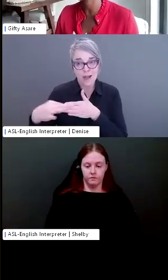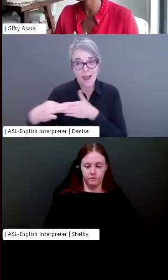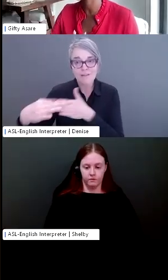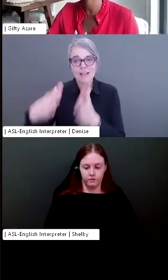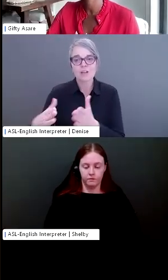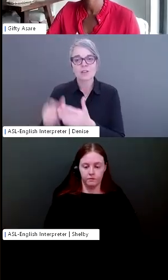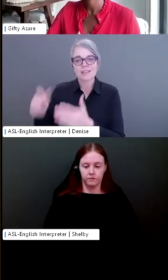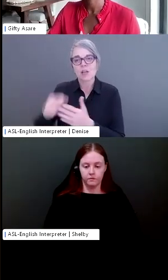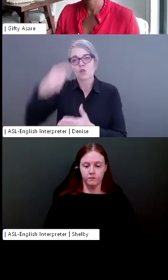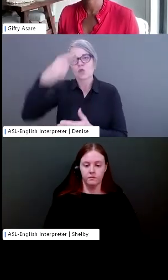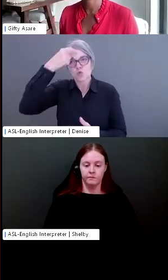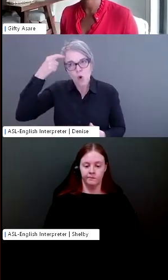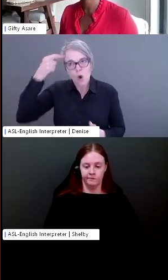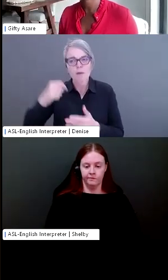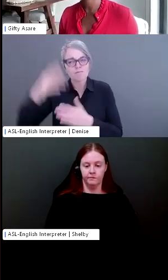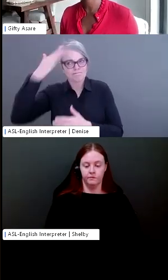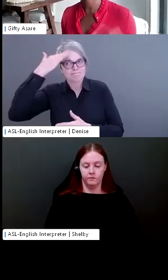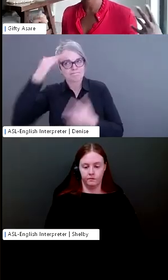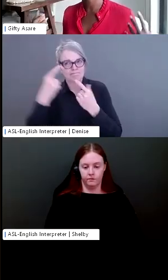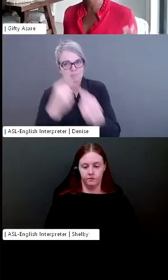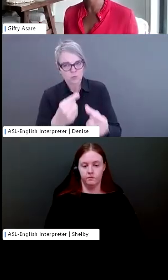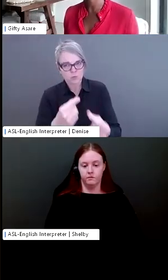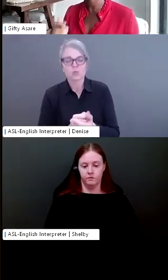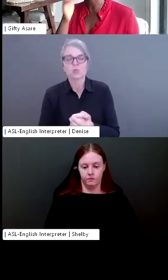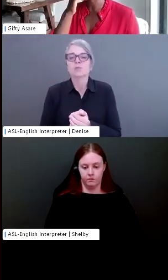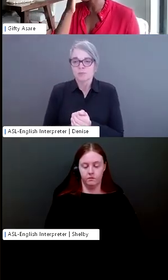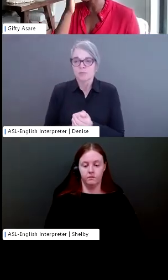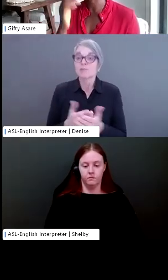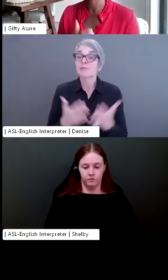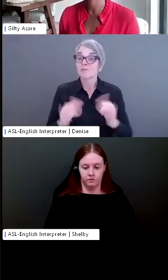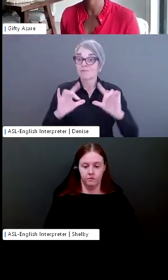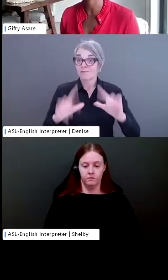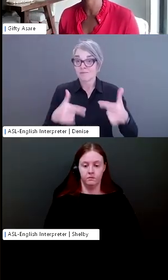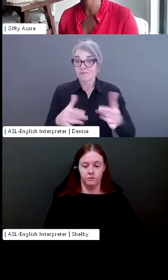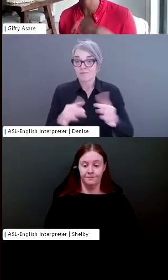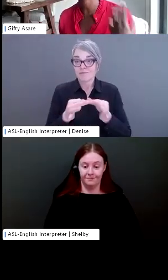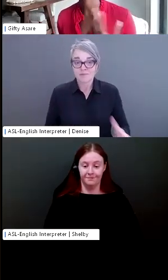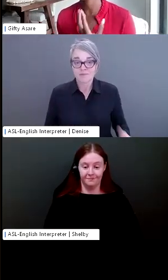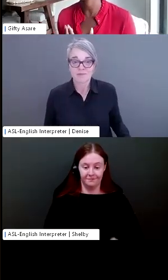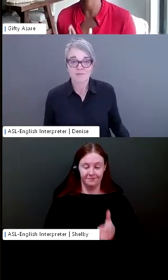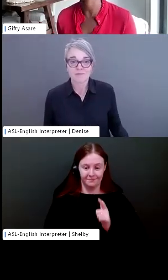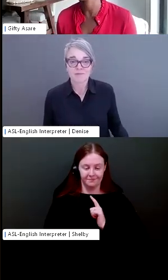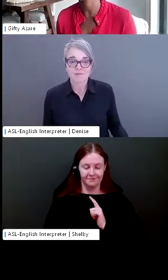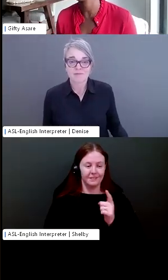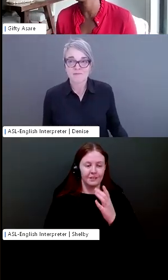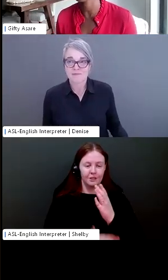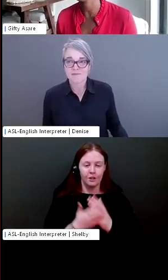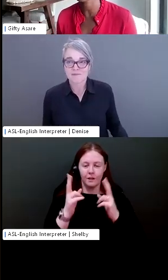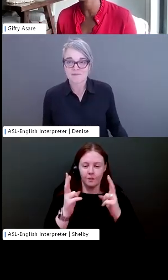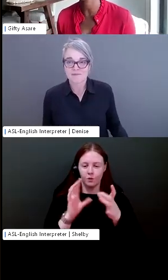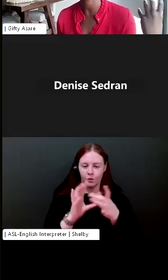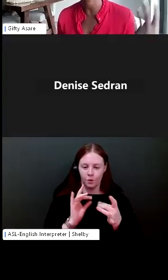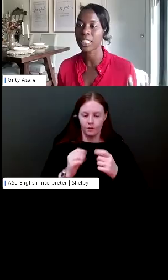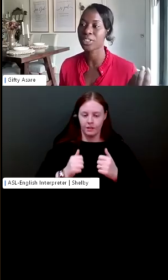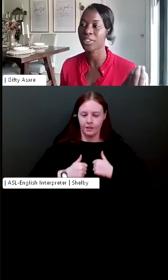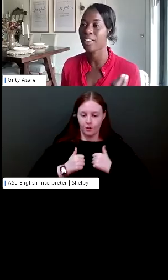being addressed. And here I've pulled out some of the quotes that were shared by survivors. And I always like to add these to really contextualize,